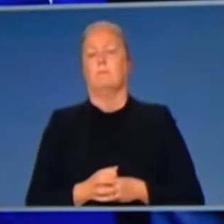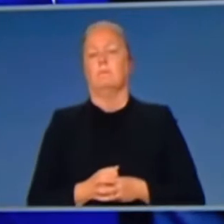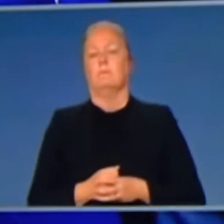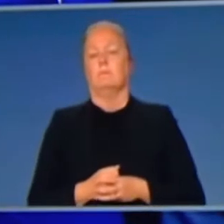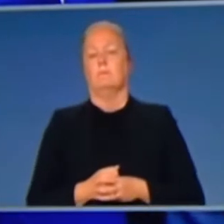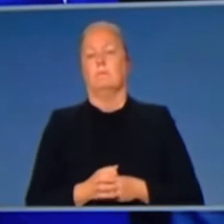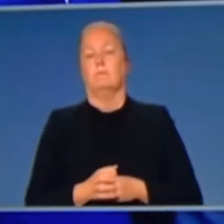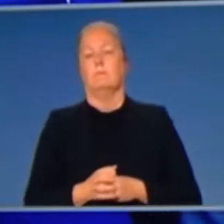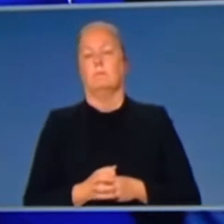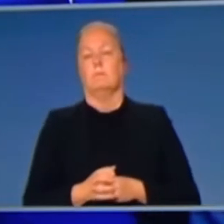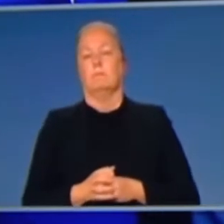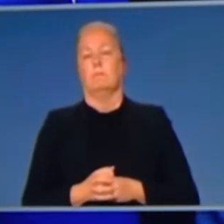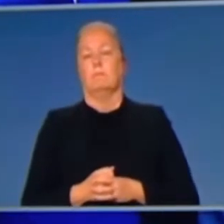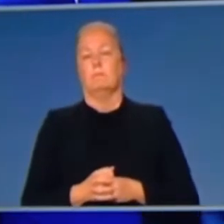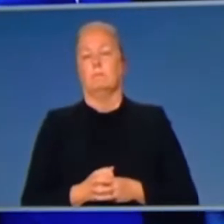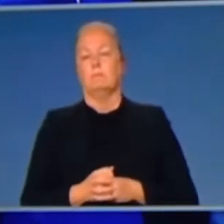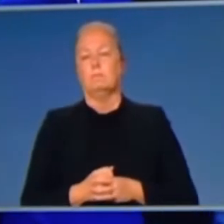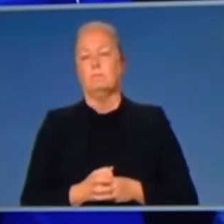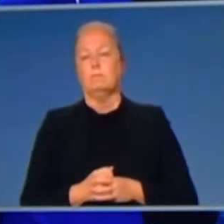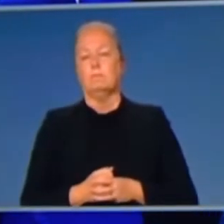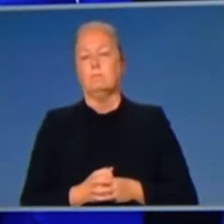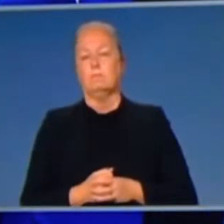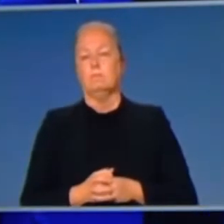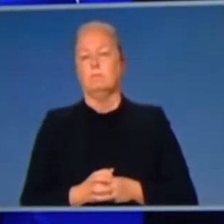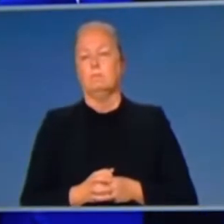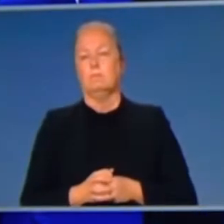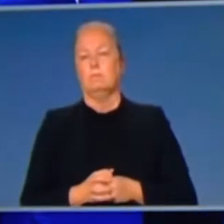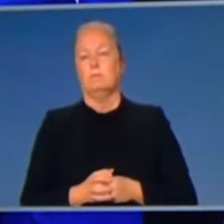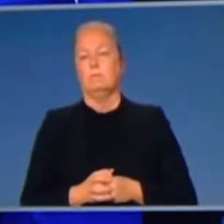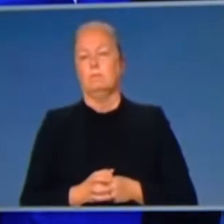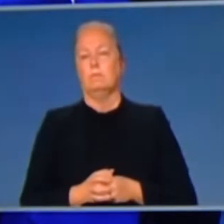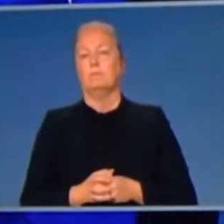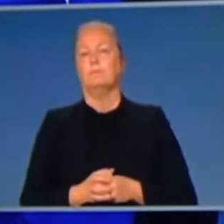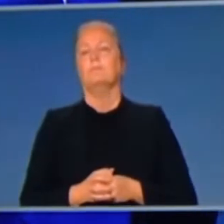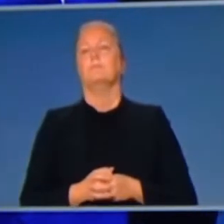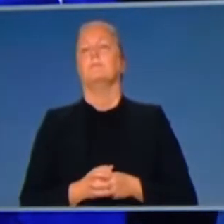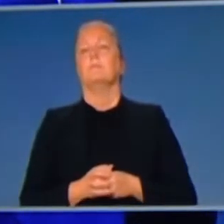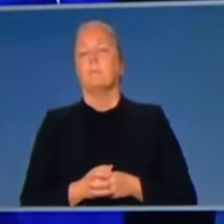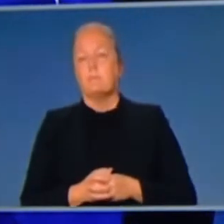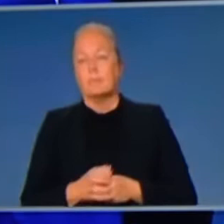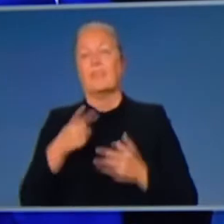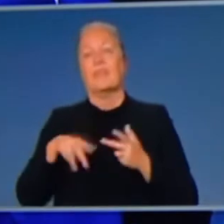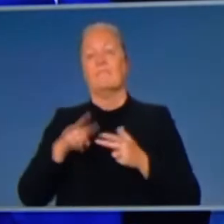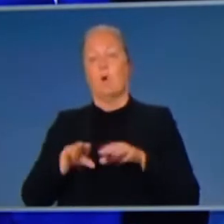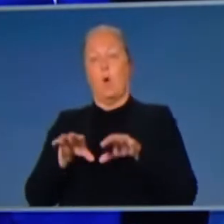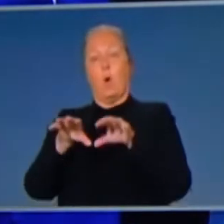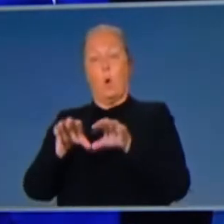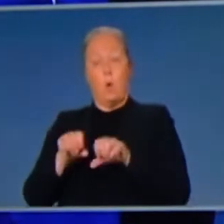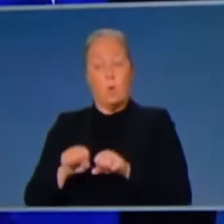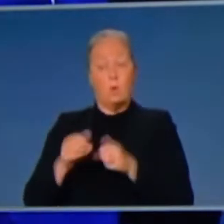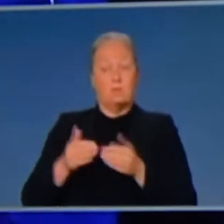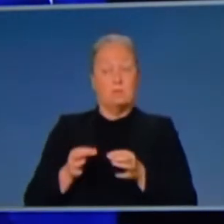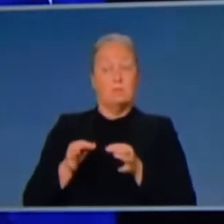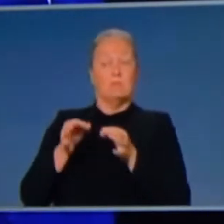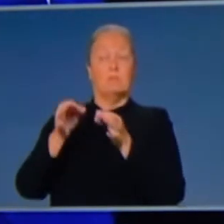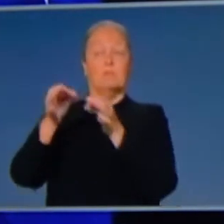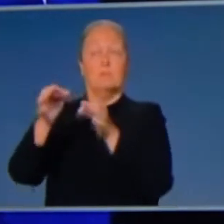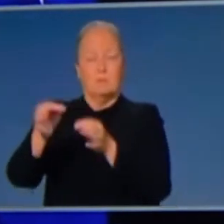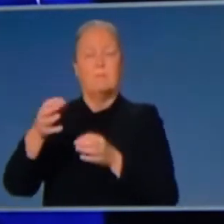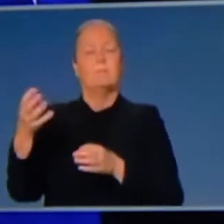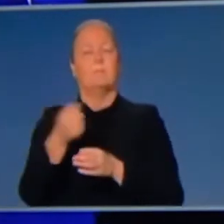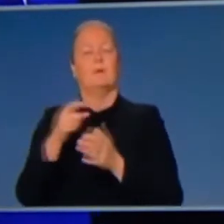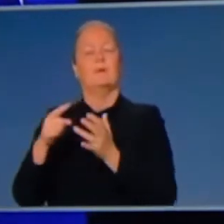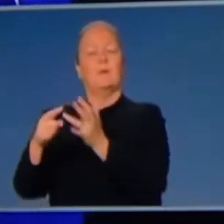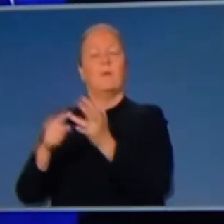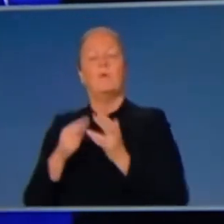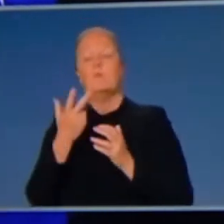covered over the balance of the lease term and in no less period than 12 months. So if the lease term goes